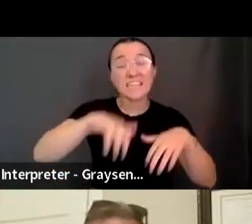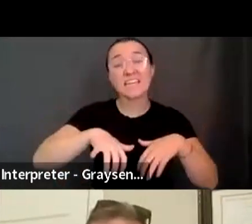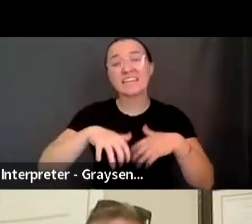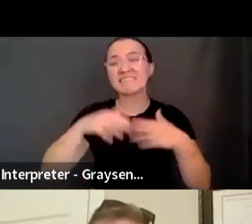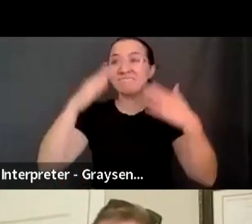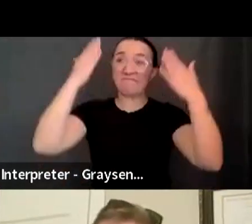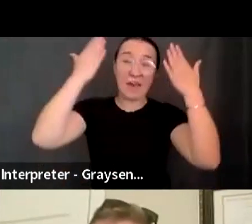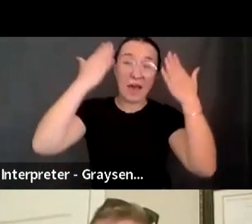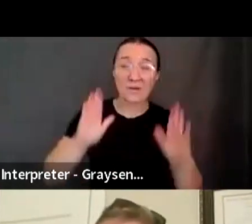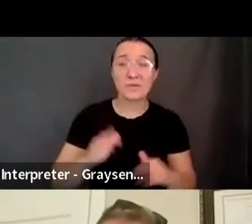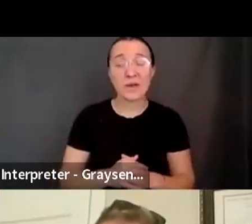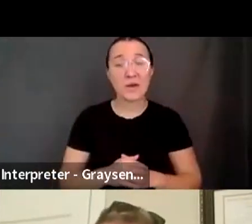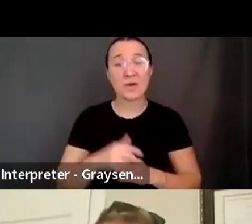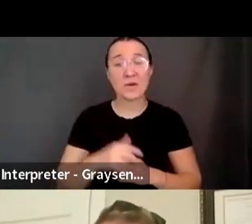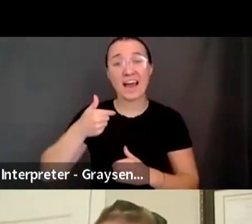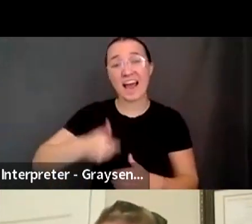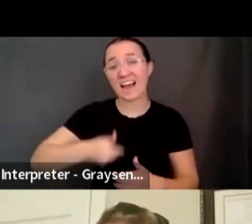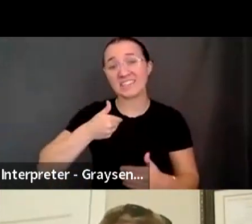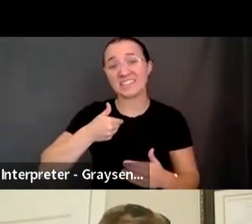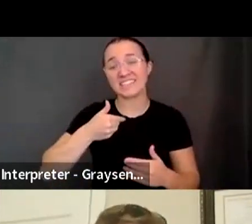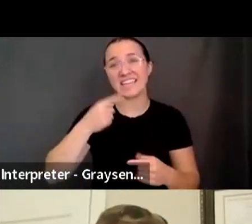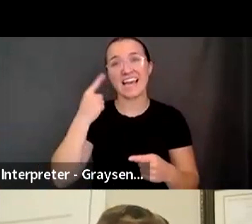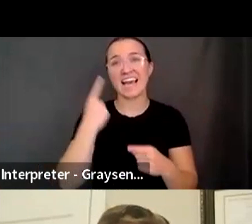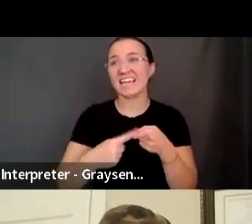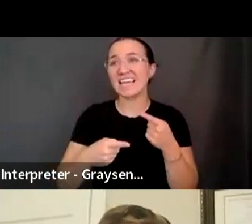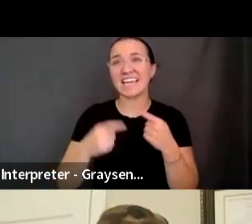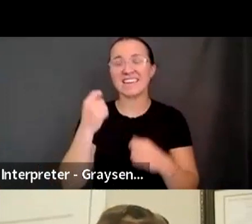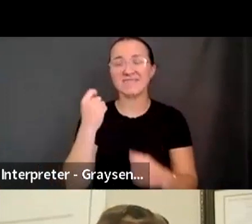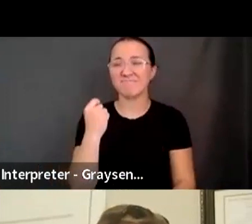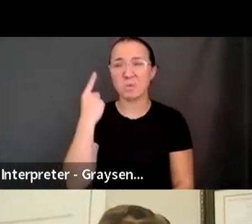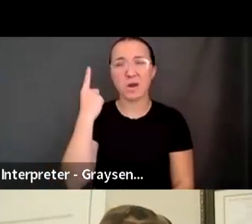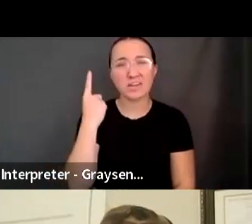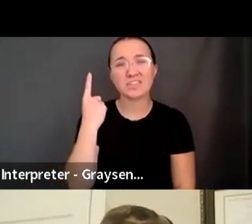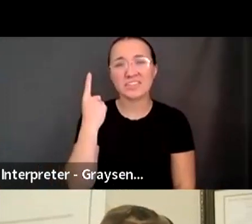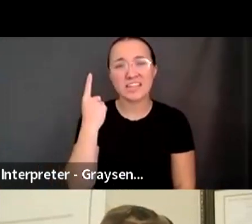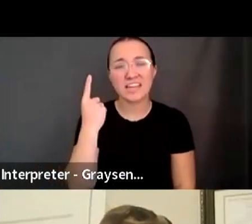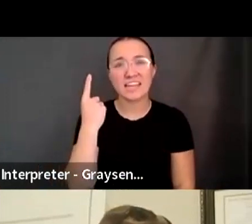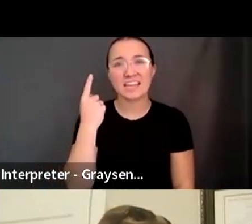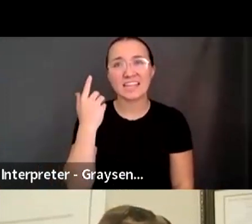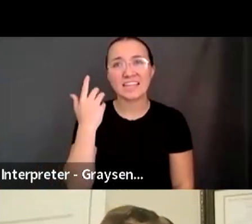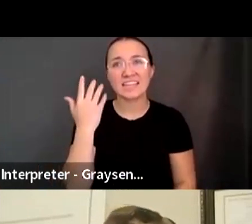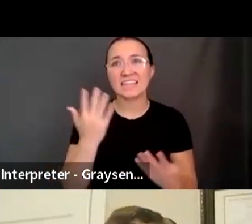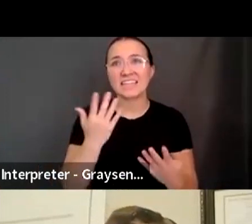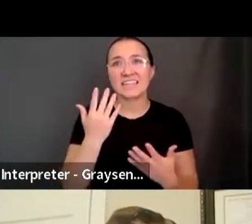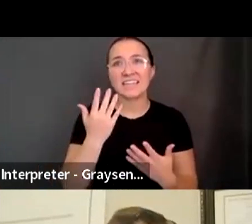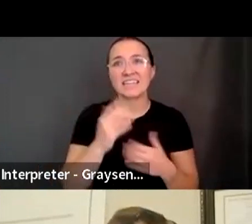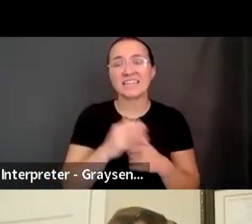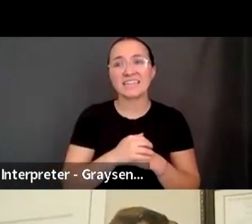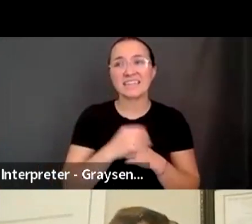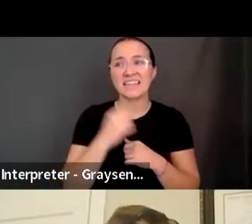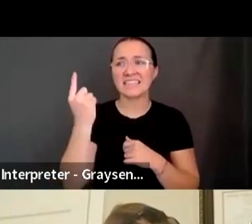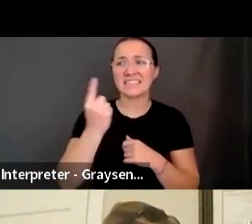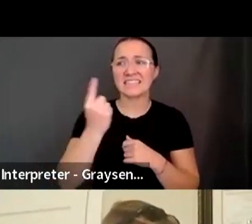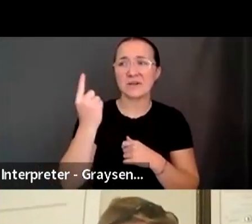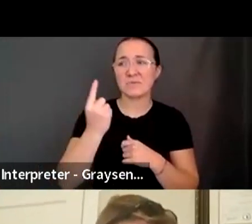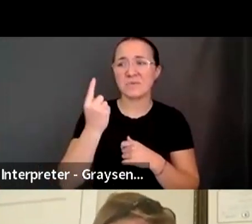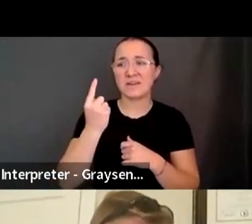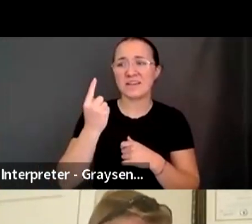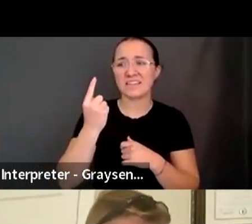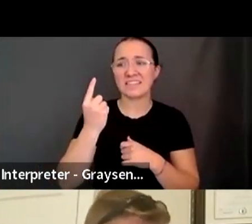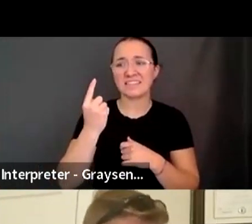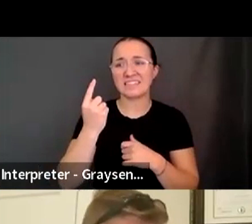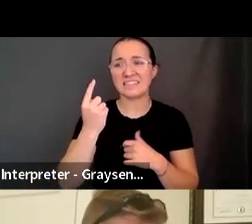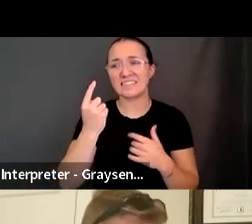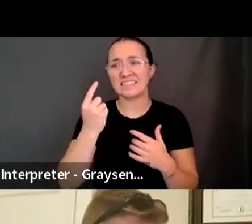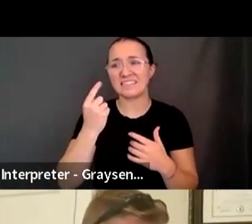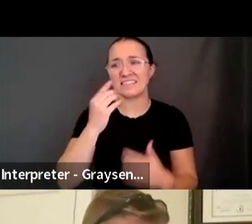I don't know. I can't wrap my head around that somebody is that stubborn. But it's nothing